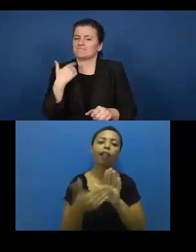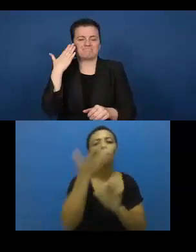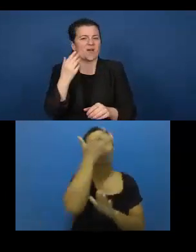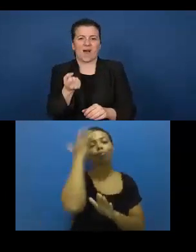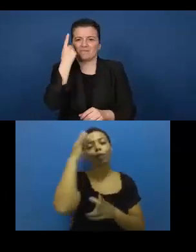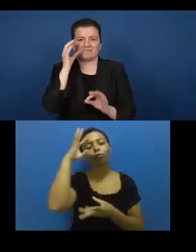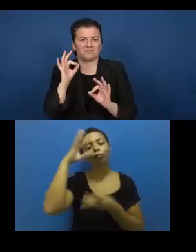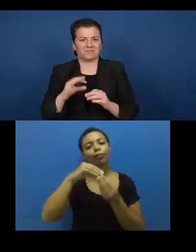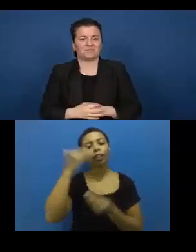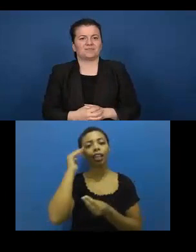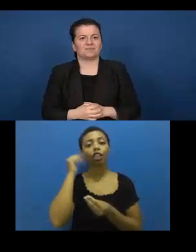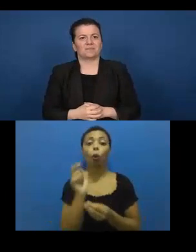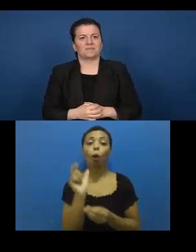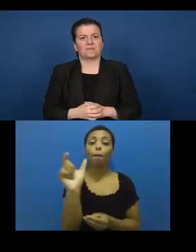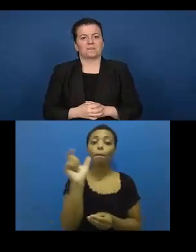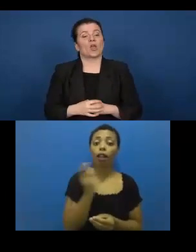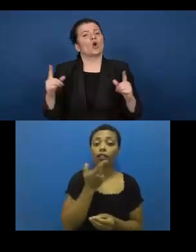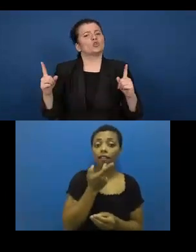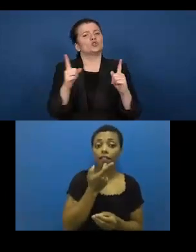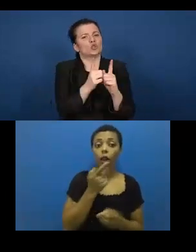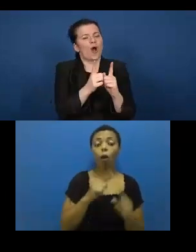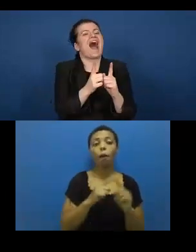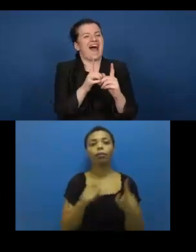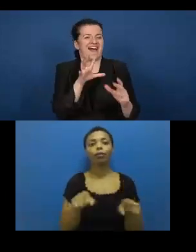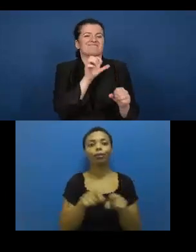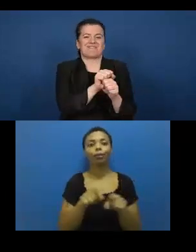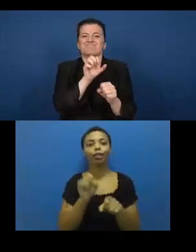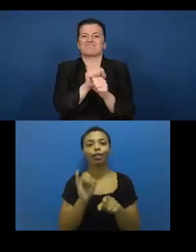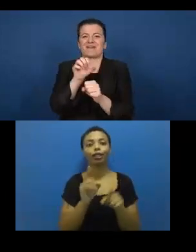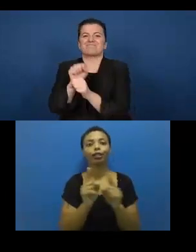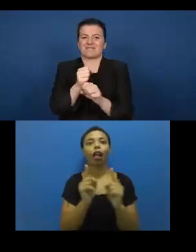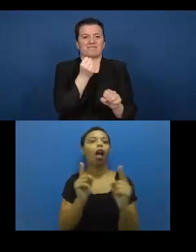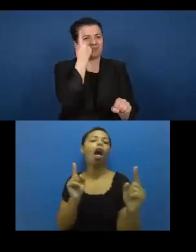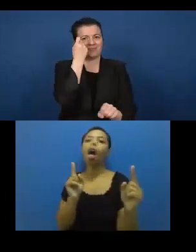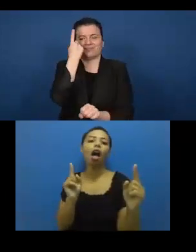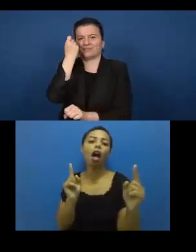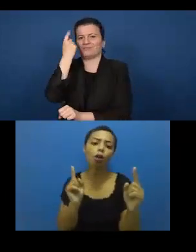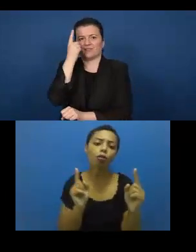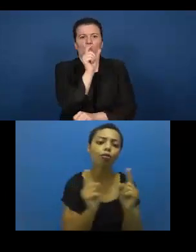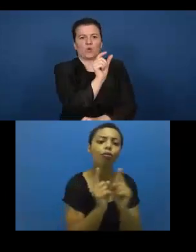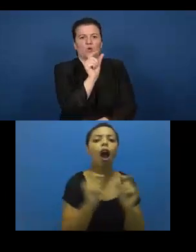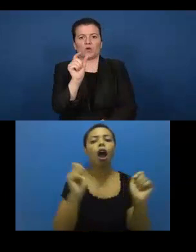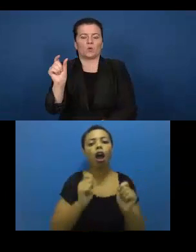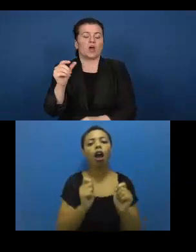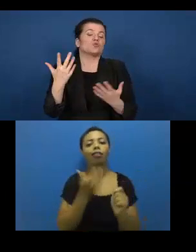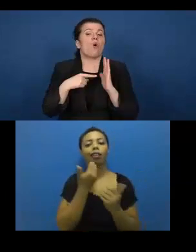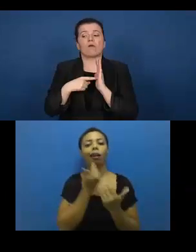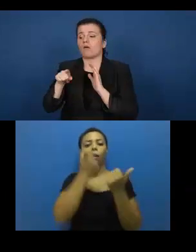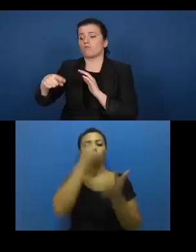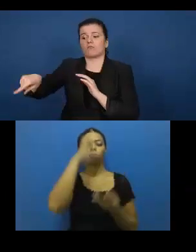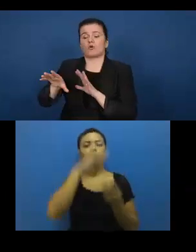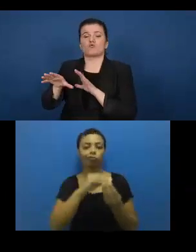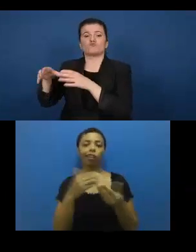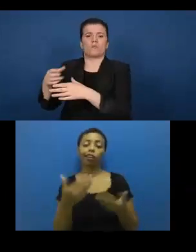longer words, lots of mistakes were made. Now, this can be partially improved with training, obviously, because there was very